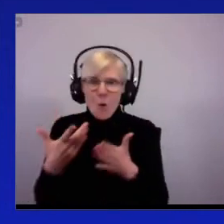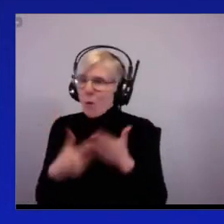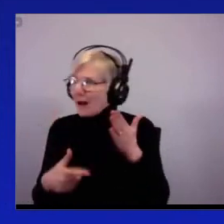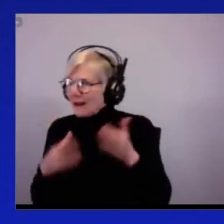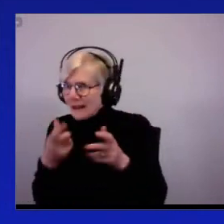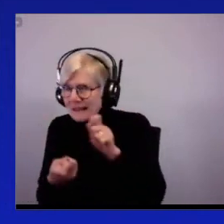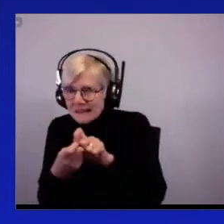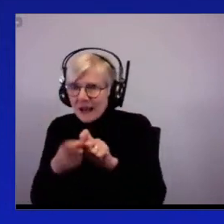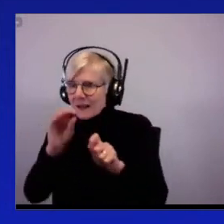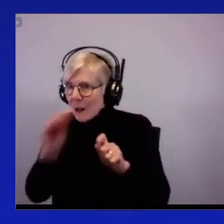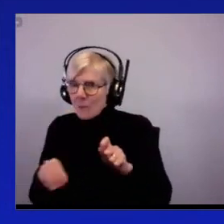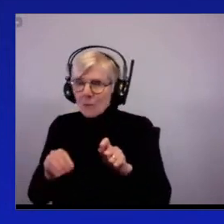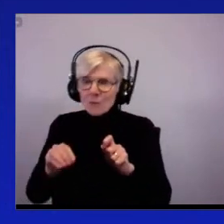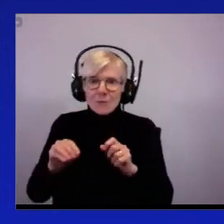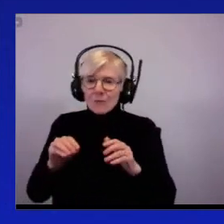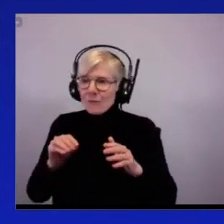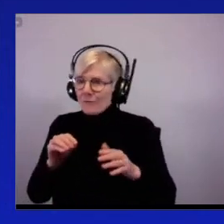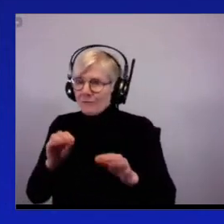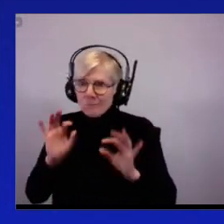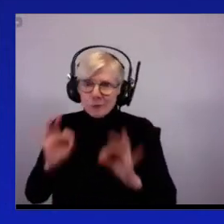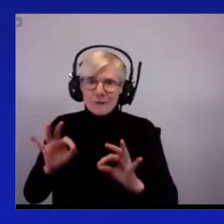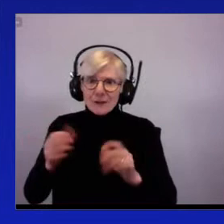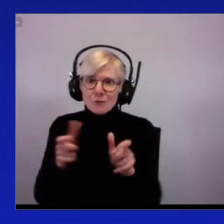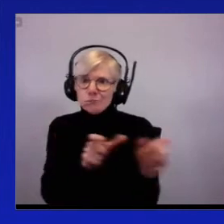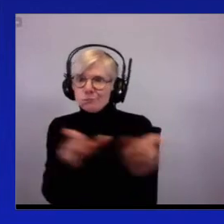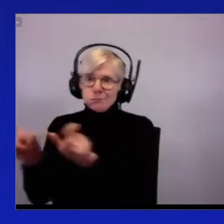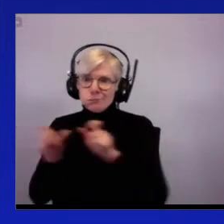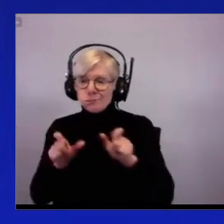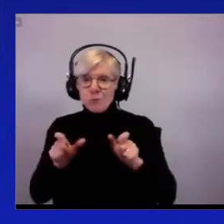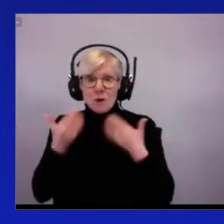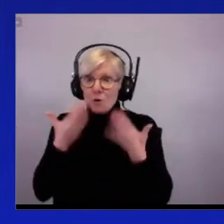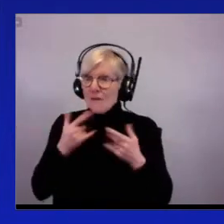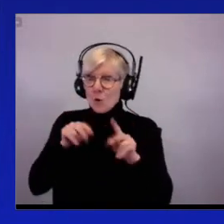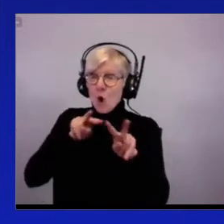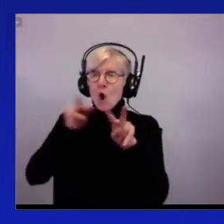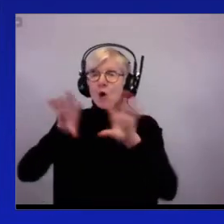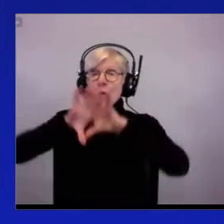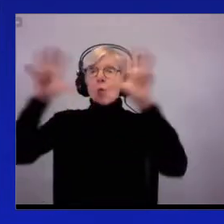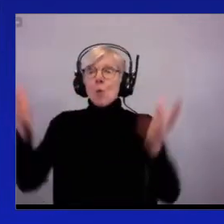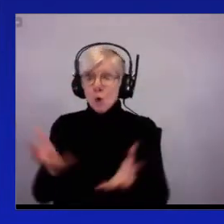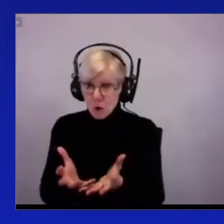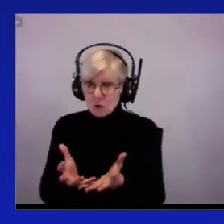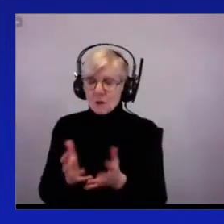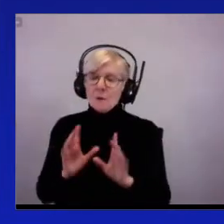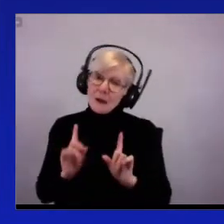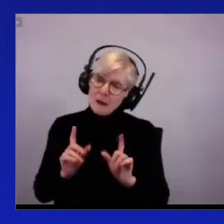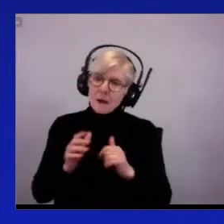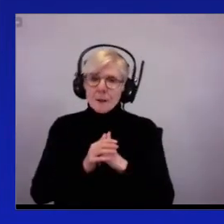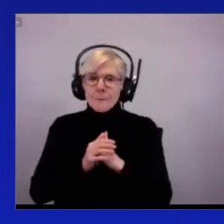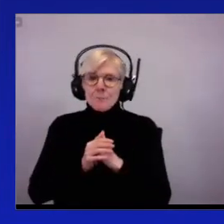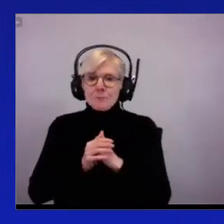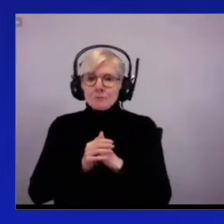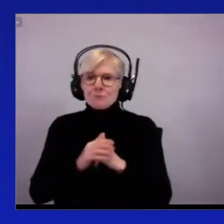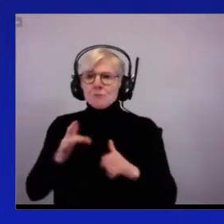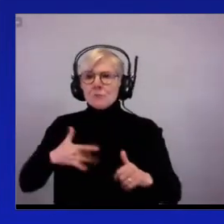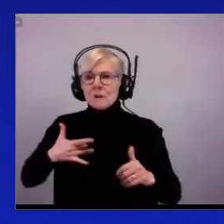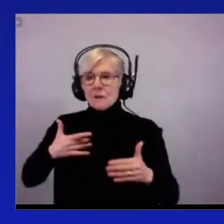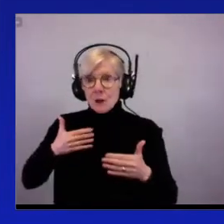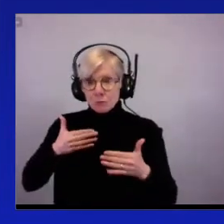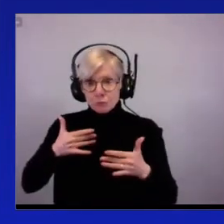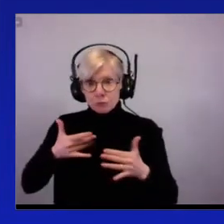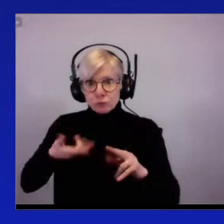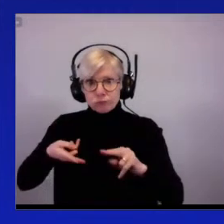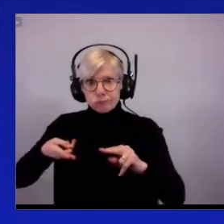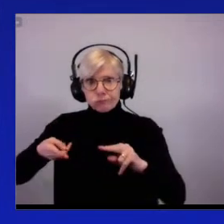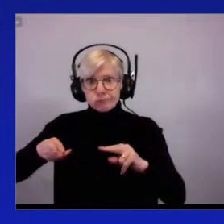real world effectiveness of this vaccine or the vaccines. But we do expect that we'll reach that kind of population